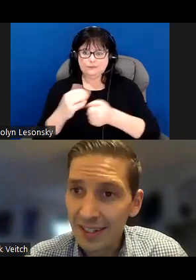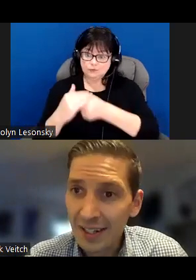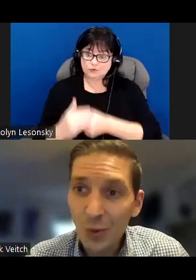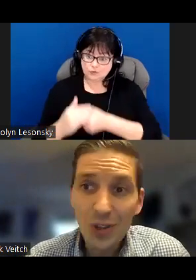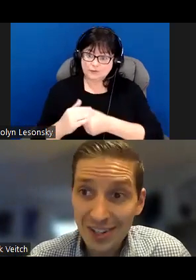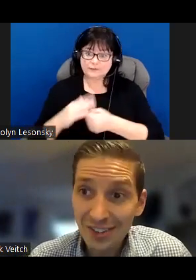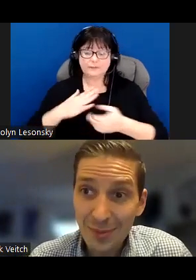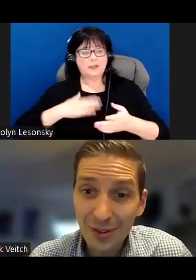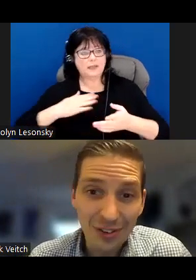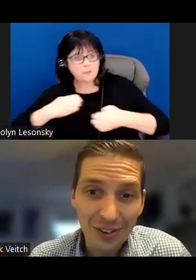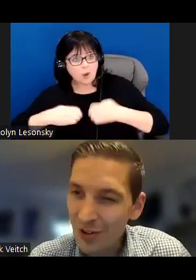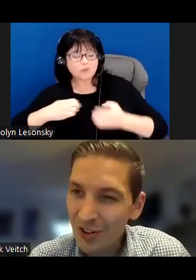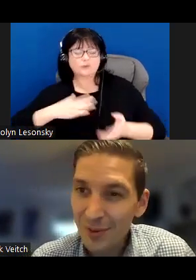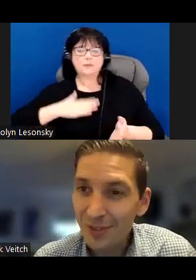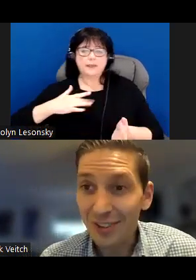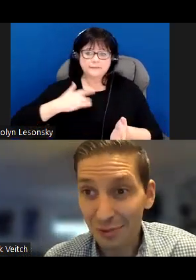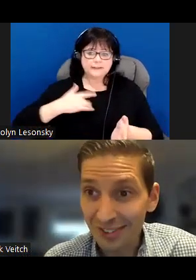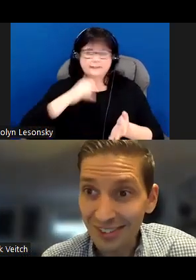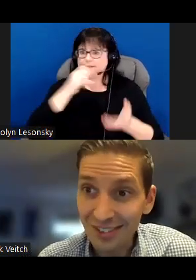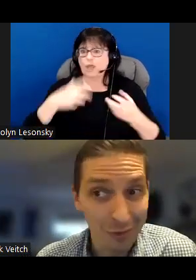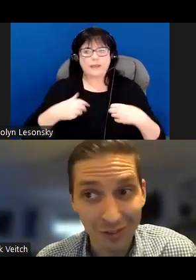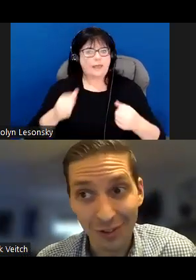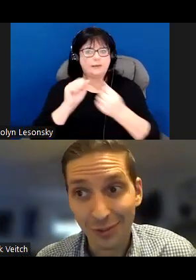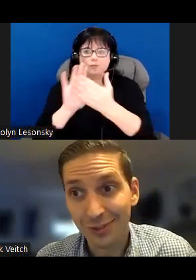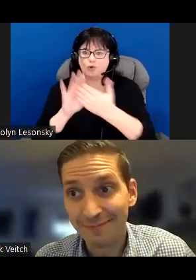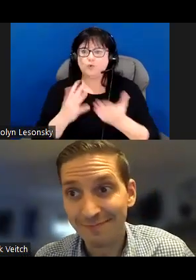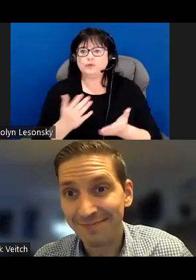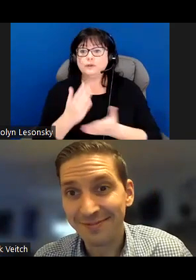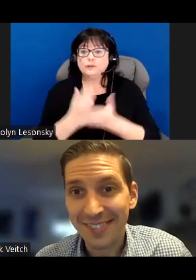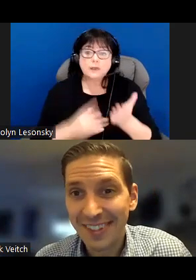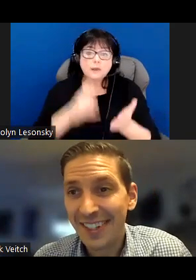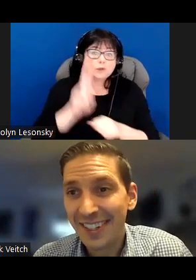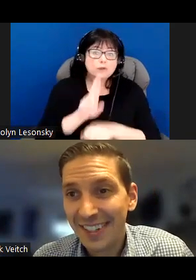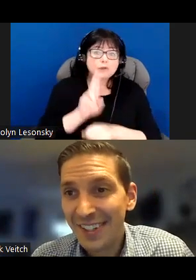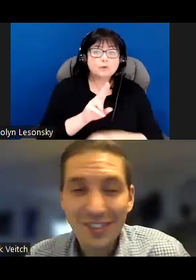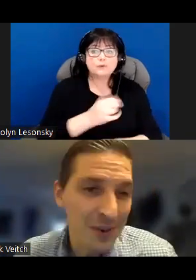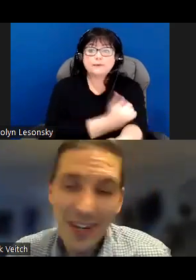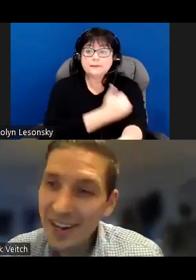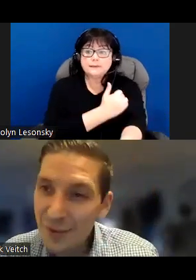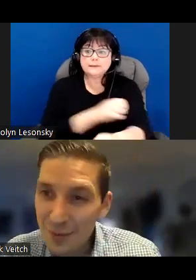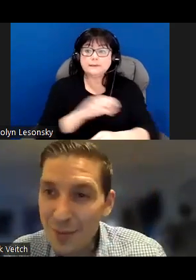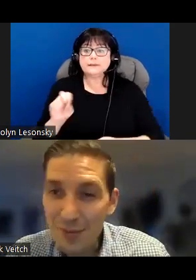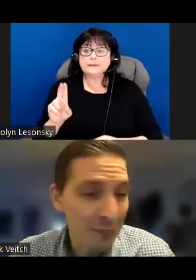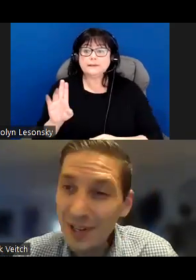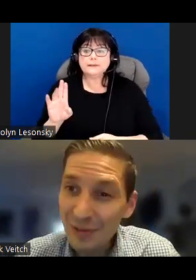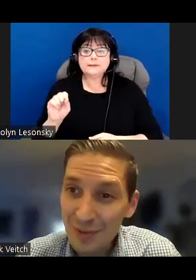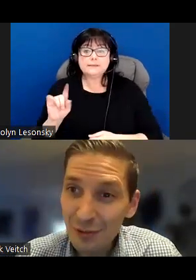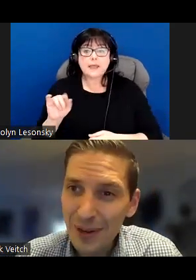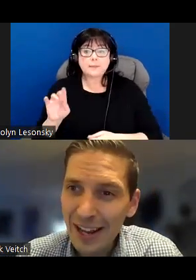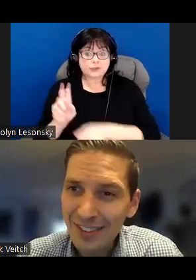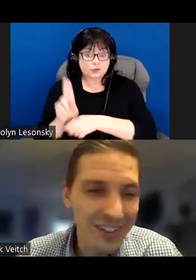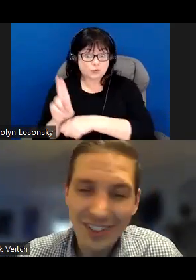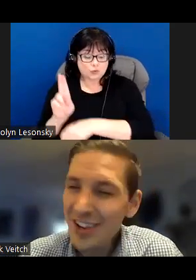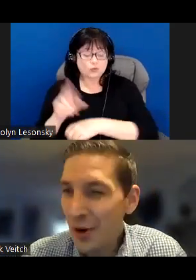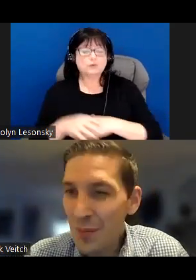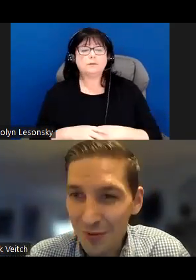and feelings. We'll key on some of those here today when we talk about substance and substance use. So again, if you remember me speaking from